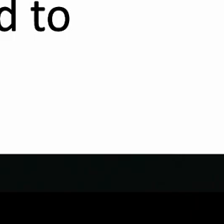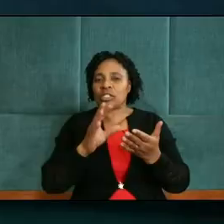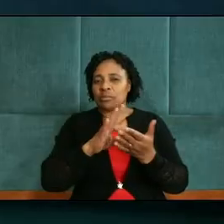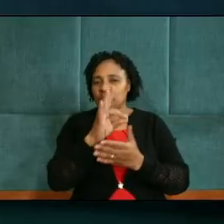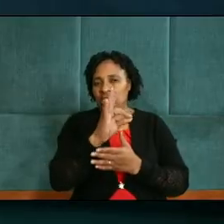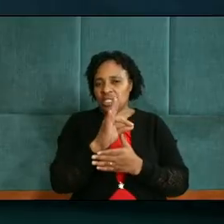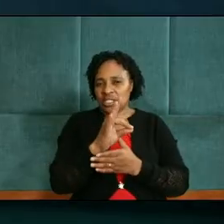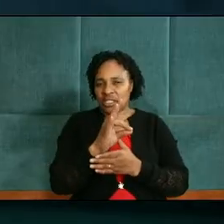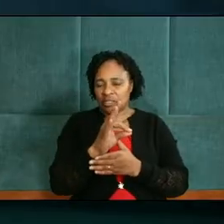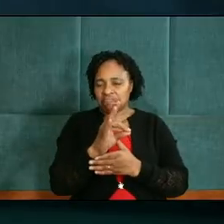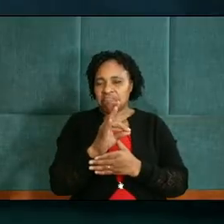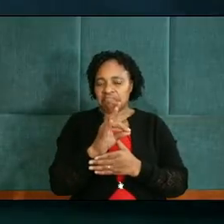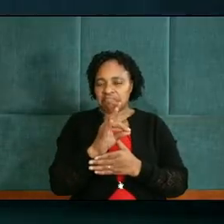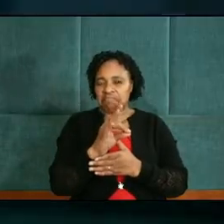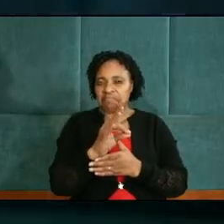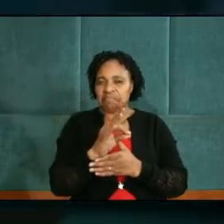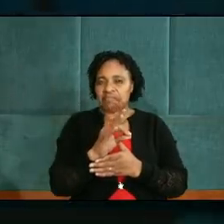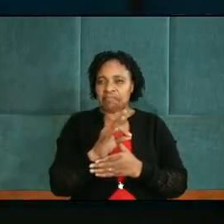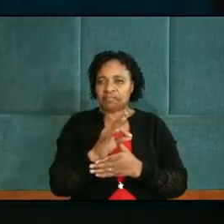word dynamite.